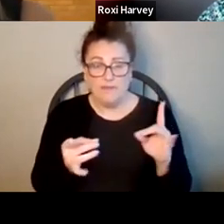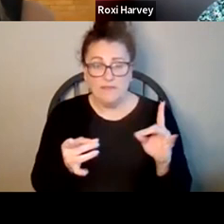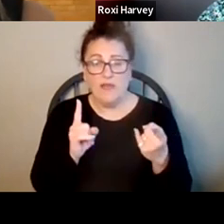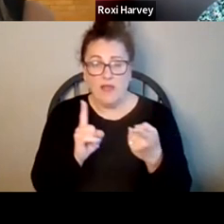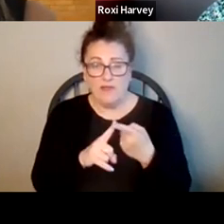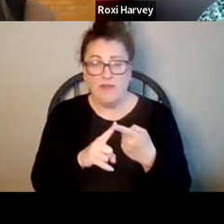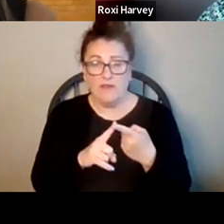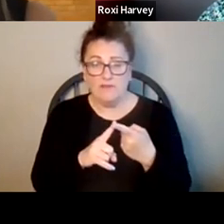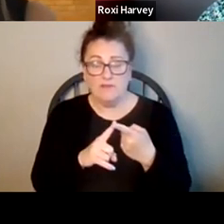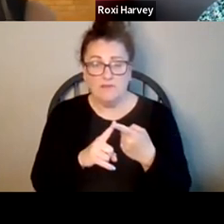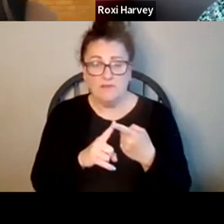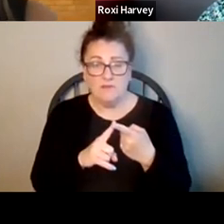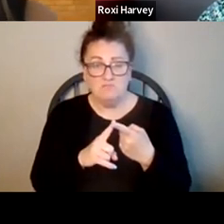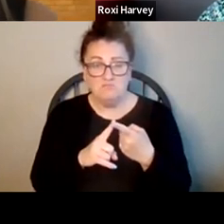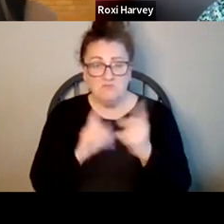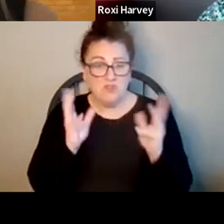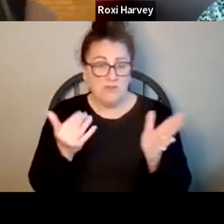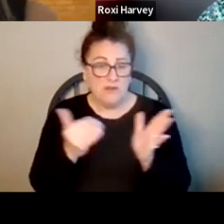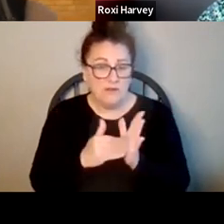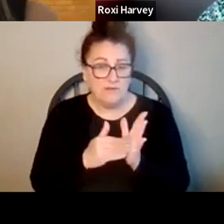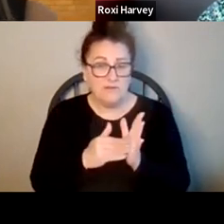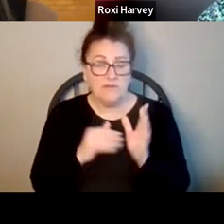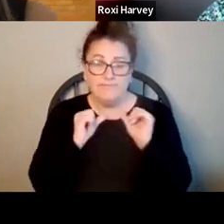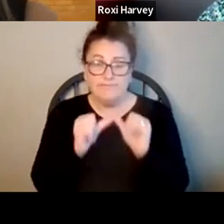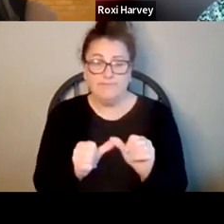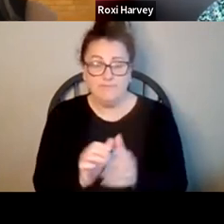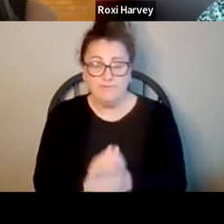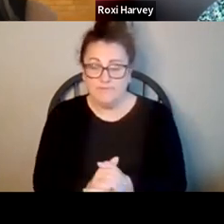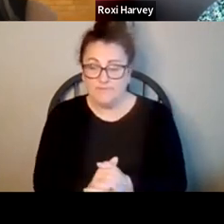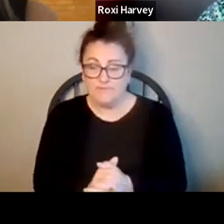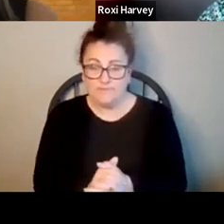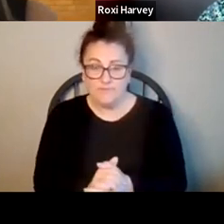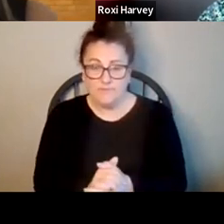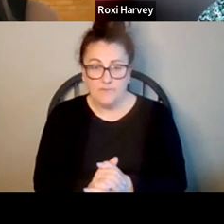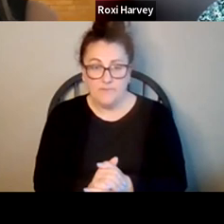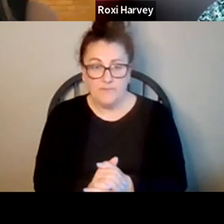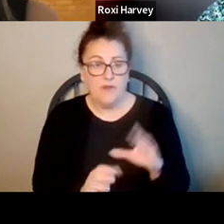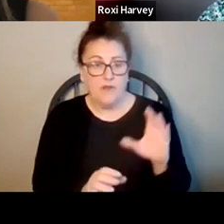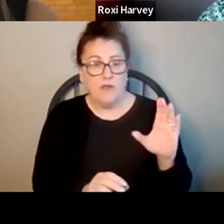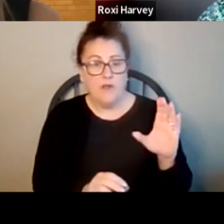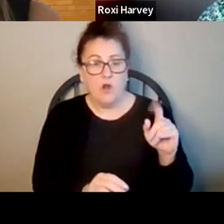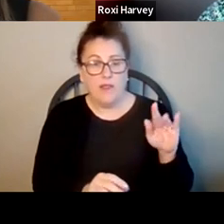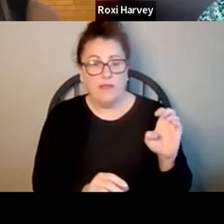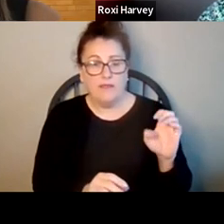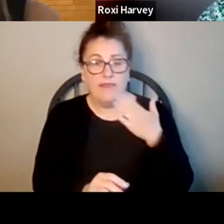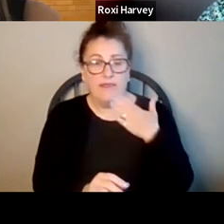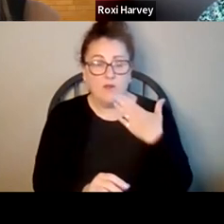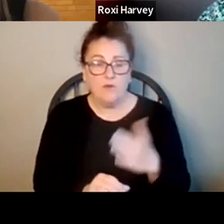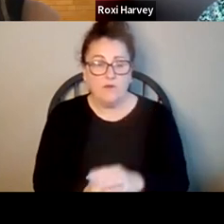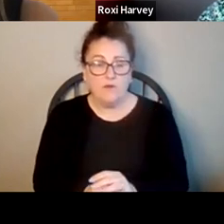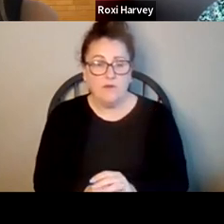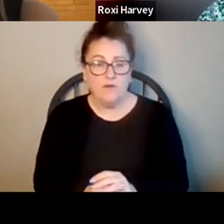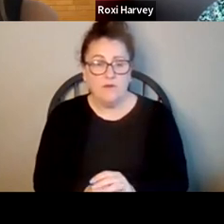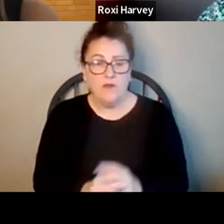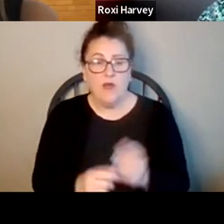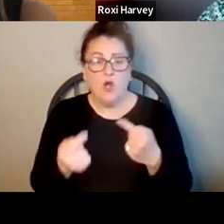come back around to you. And then we can go on from there. All right. So Carly, go ahead. Yes, thank you so much. I'd like